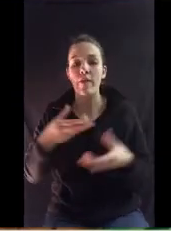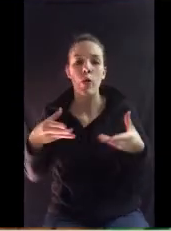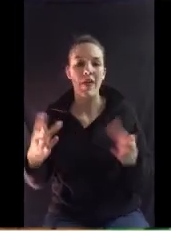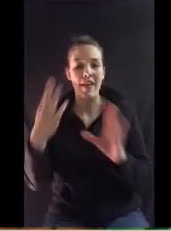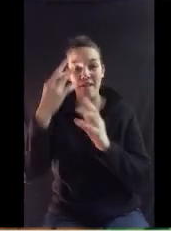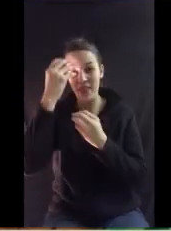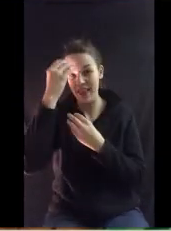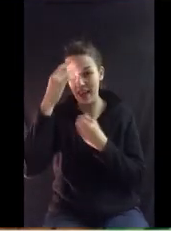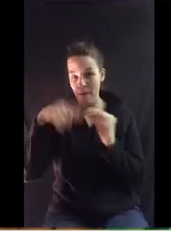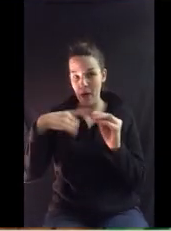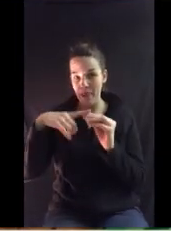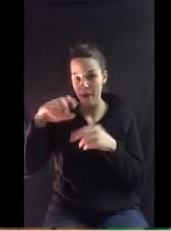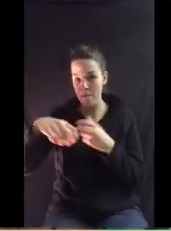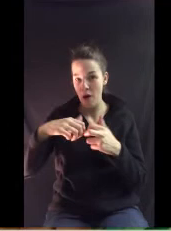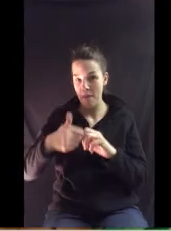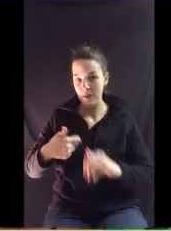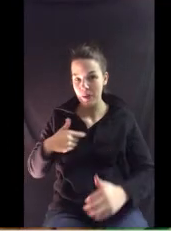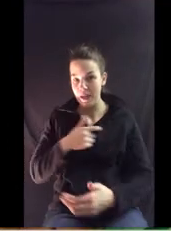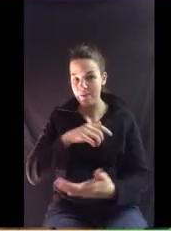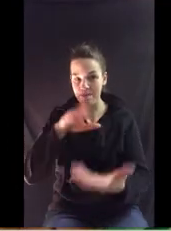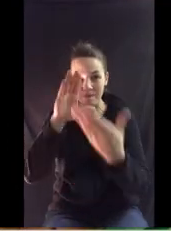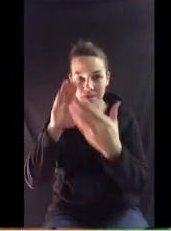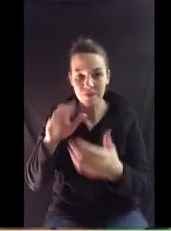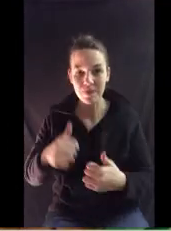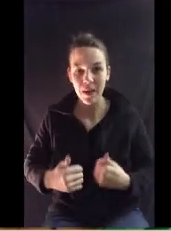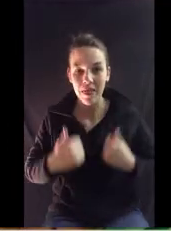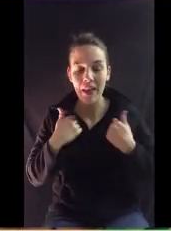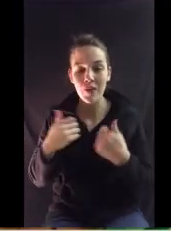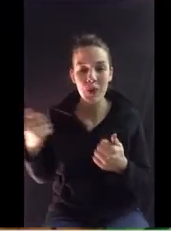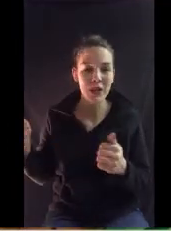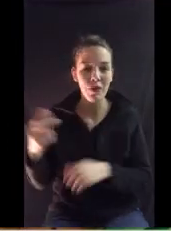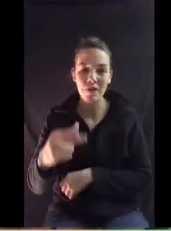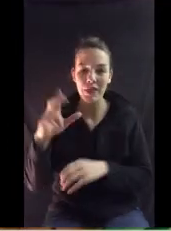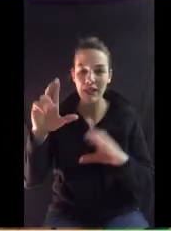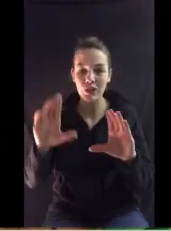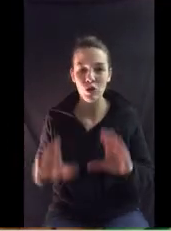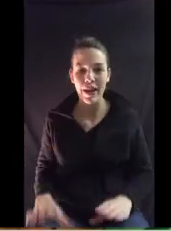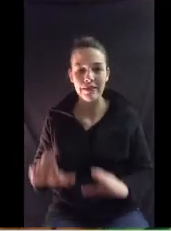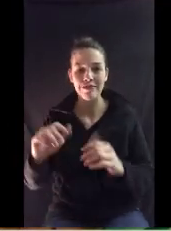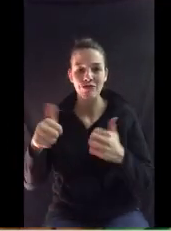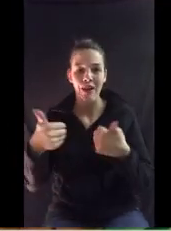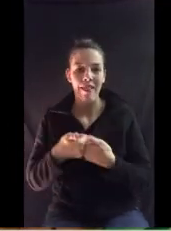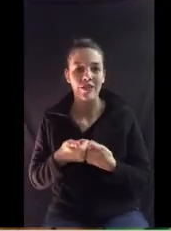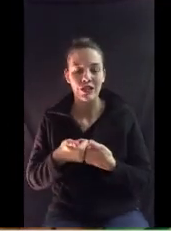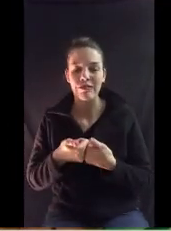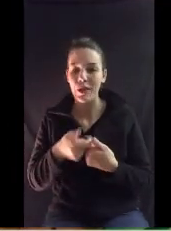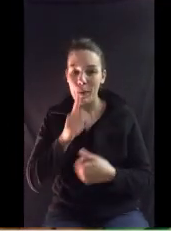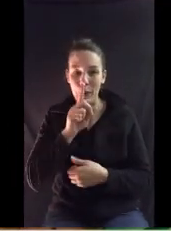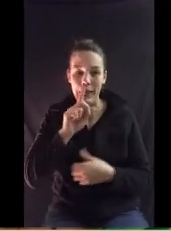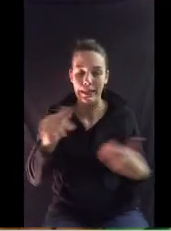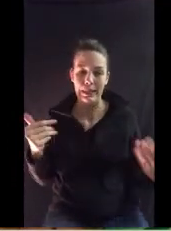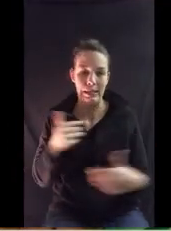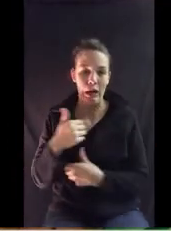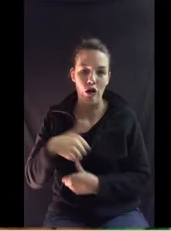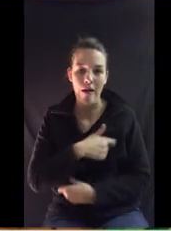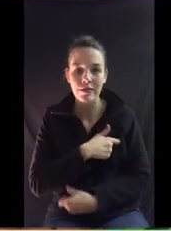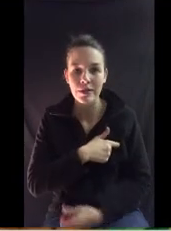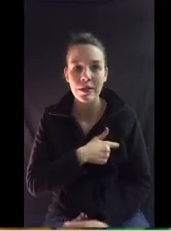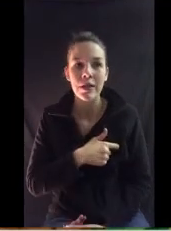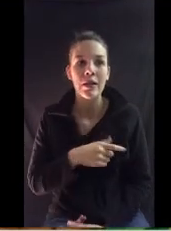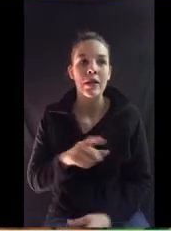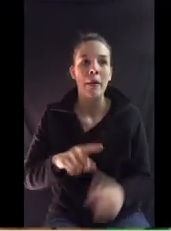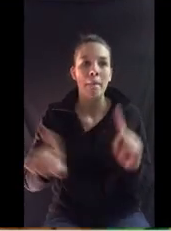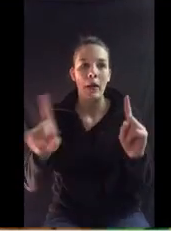right? So it's a beautiful way of thinking about the problems that we face in life, that we can overcome these great challenges that